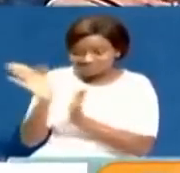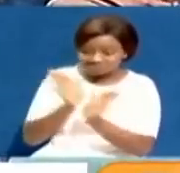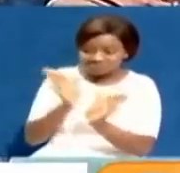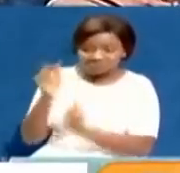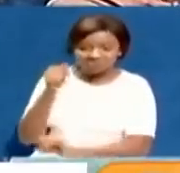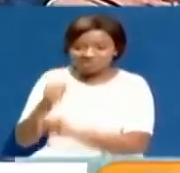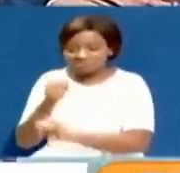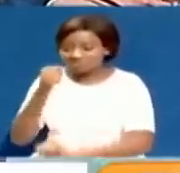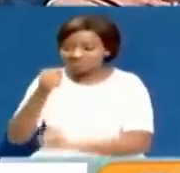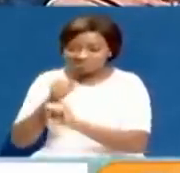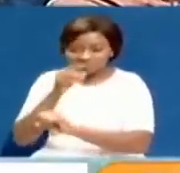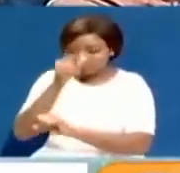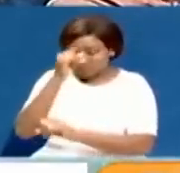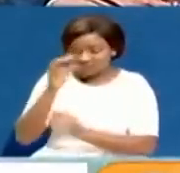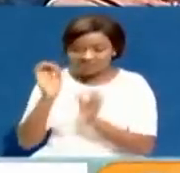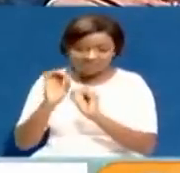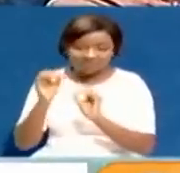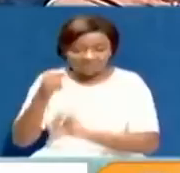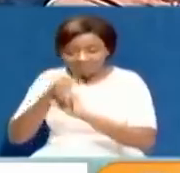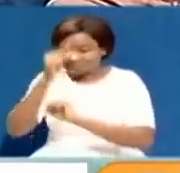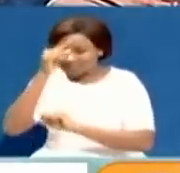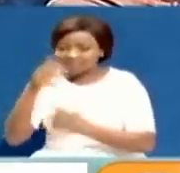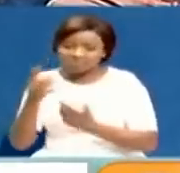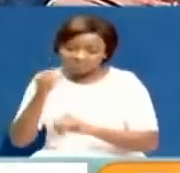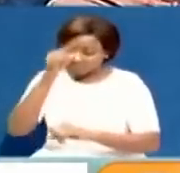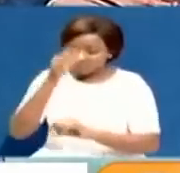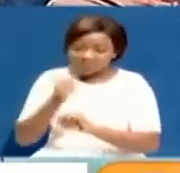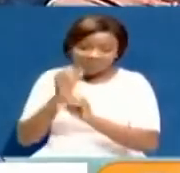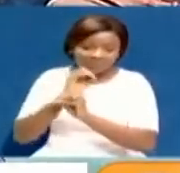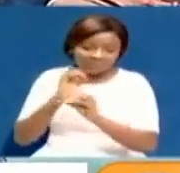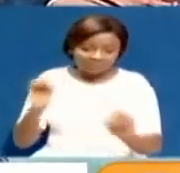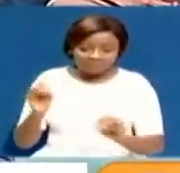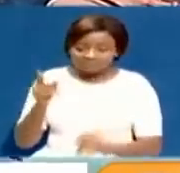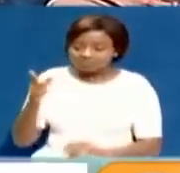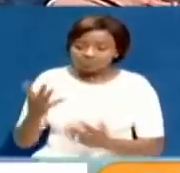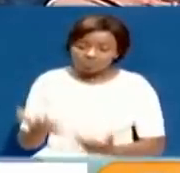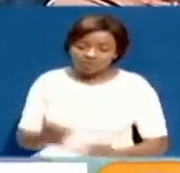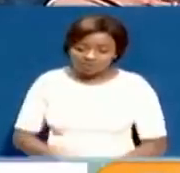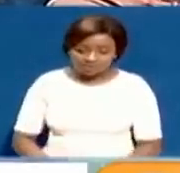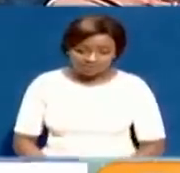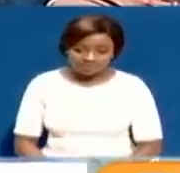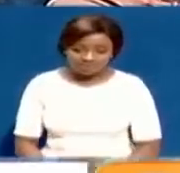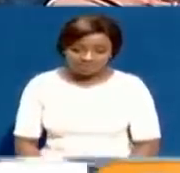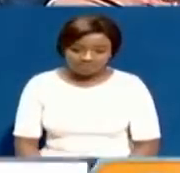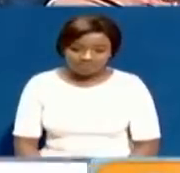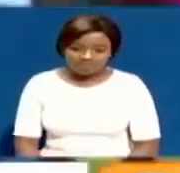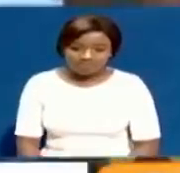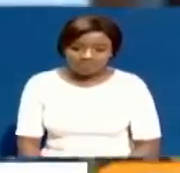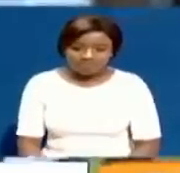track record. Once again, let's get more from our very own Raquel Mwigai.